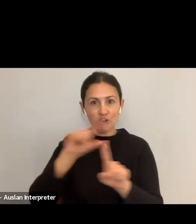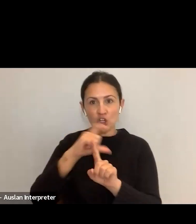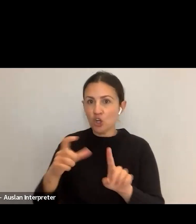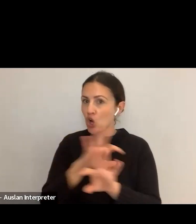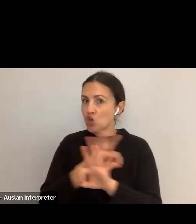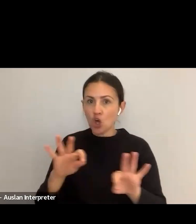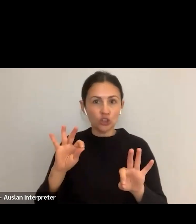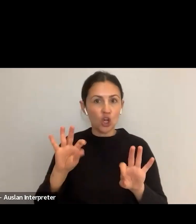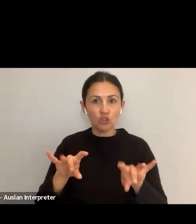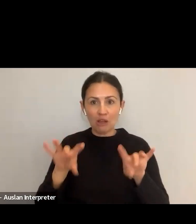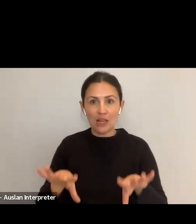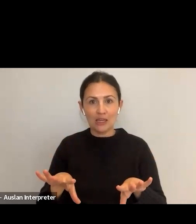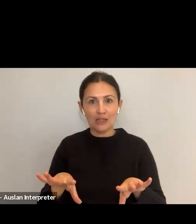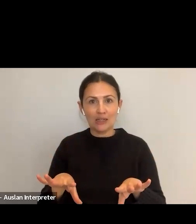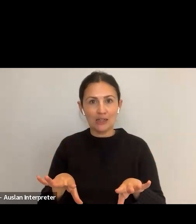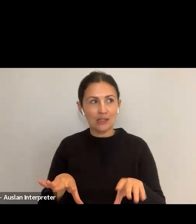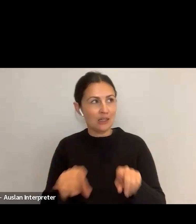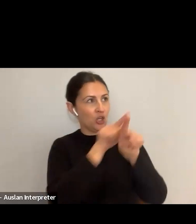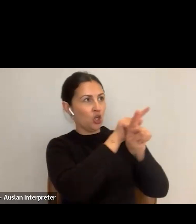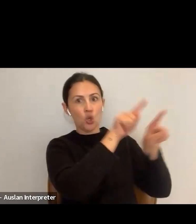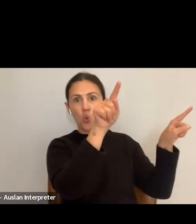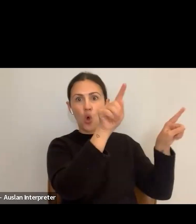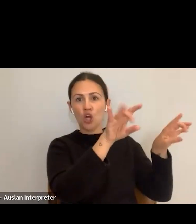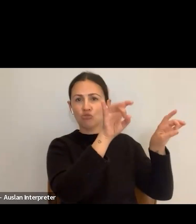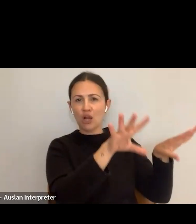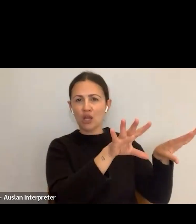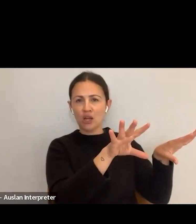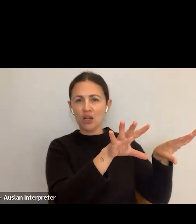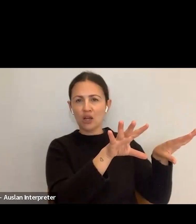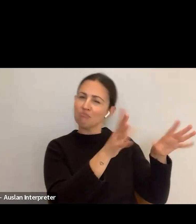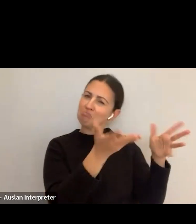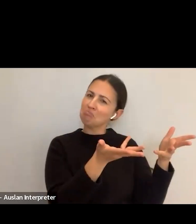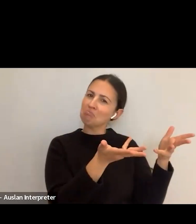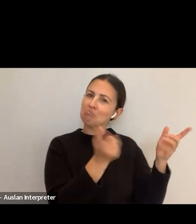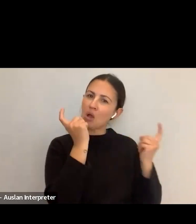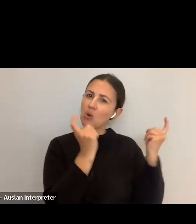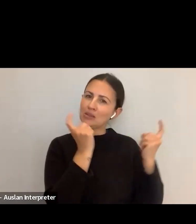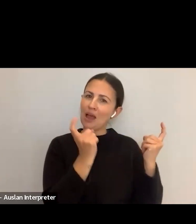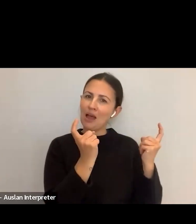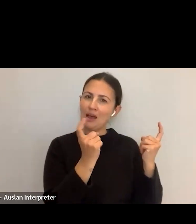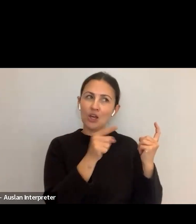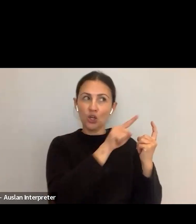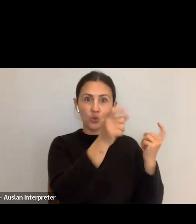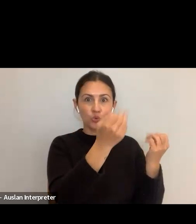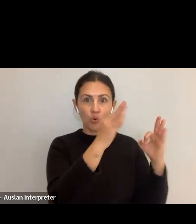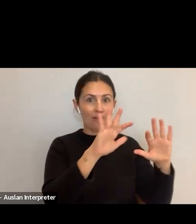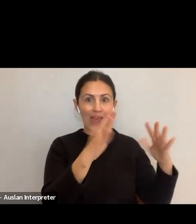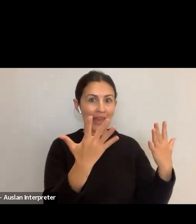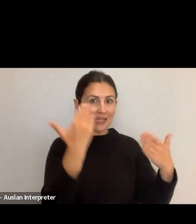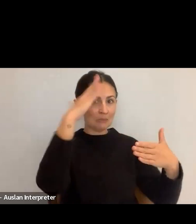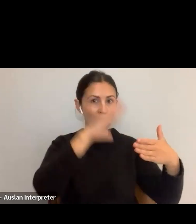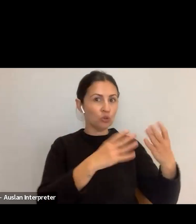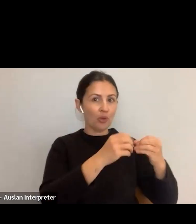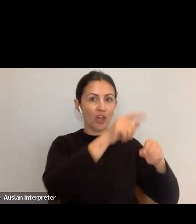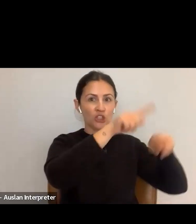in terms of the content you develop, the markets that you reach, and the impact that you have. So we know how powerful